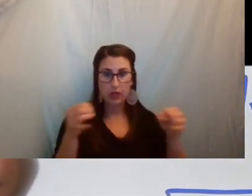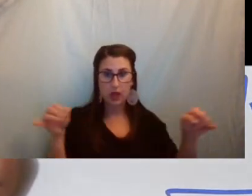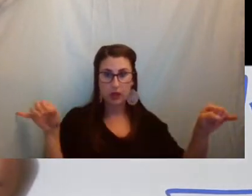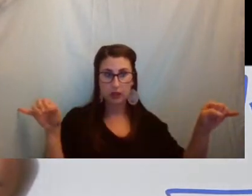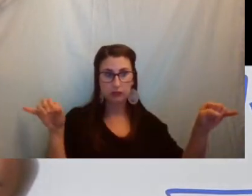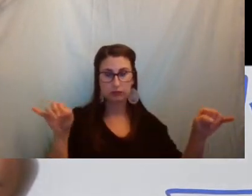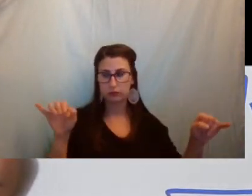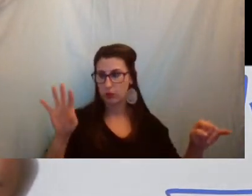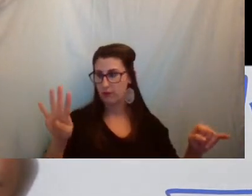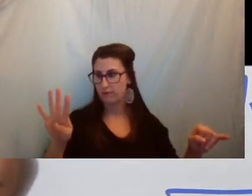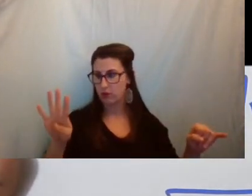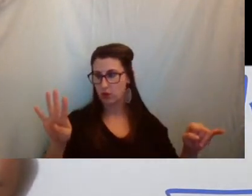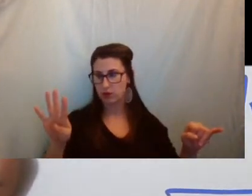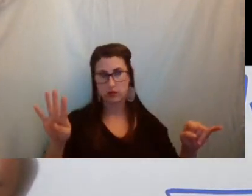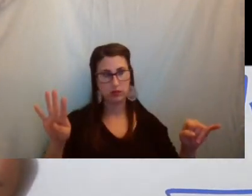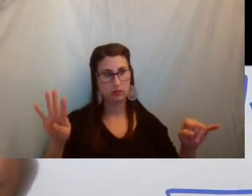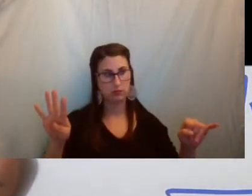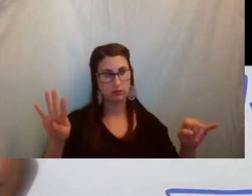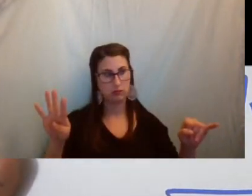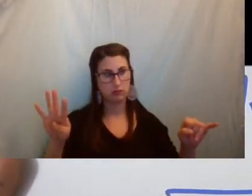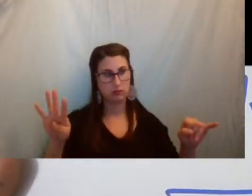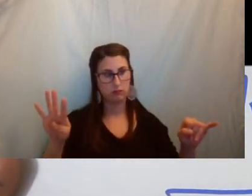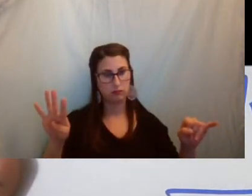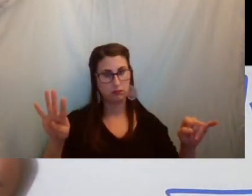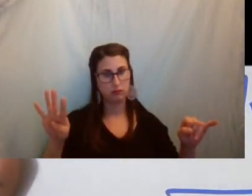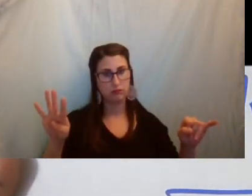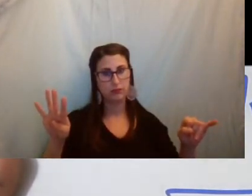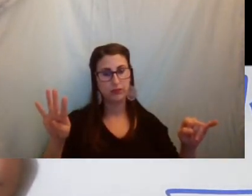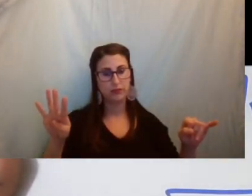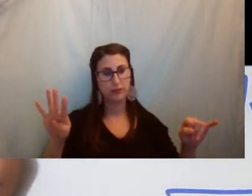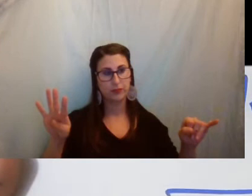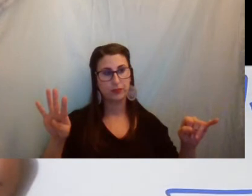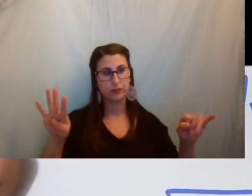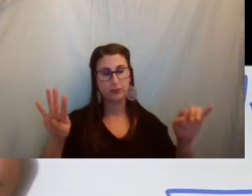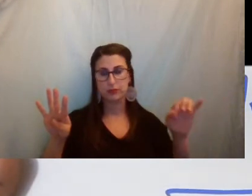line. This was 4.